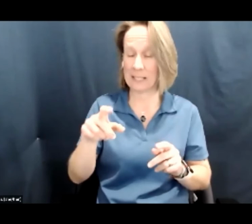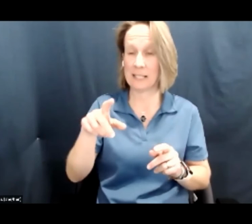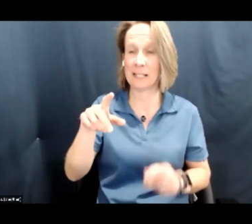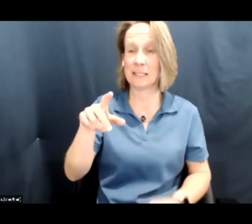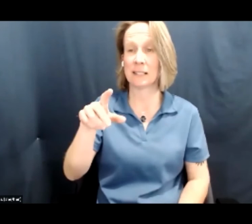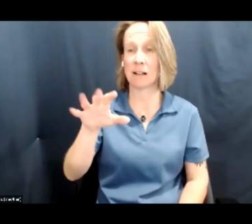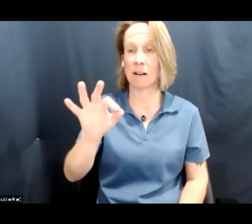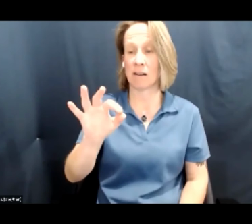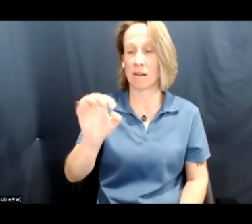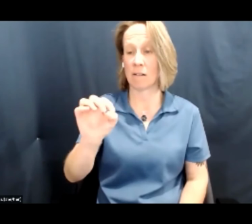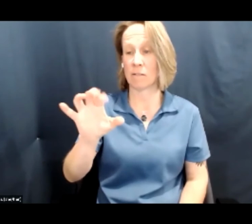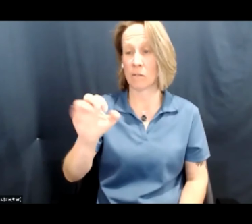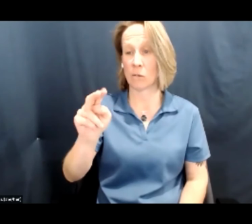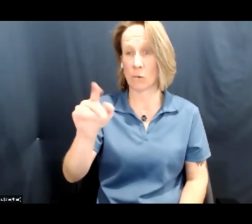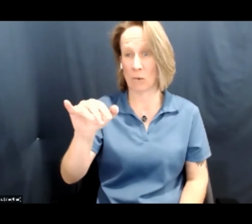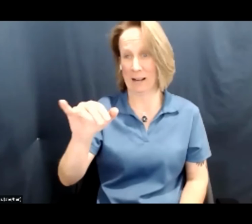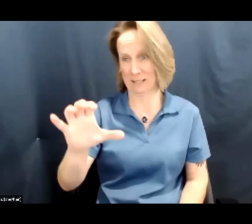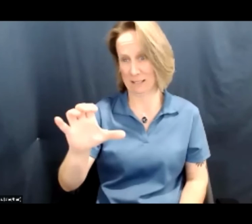it's commonly known,